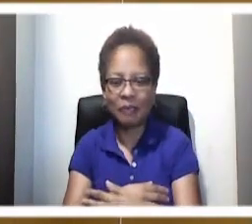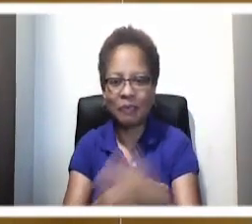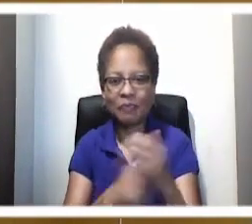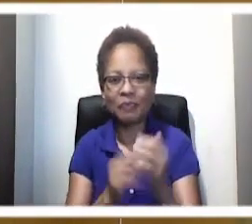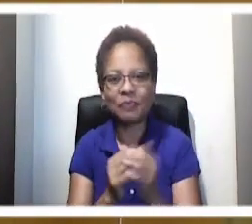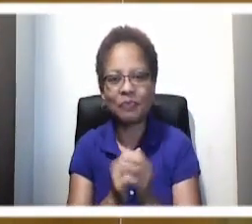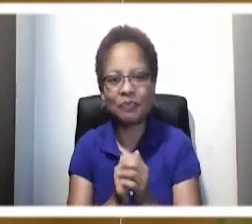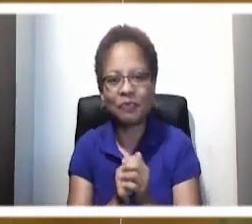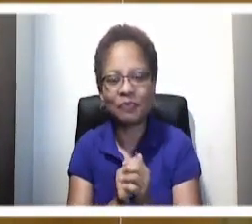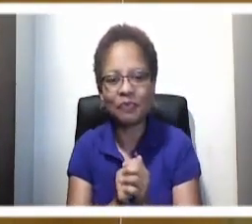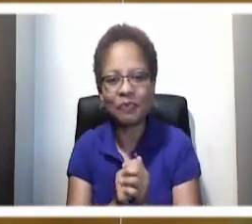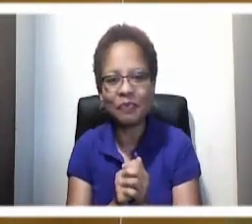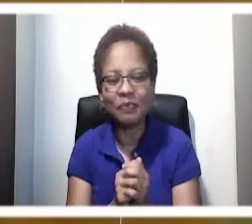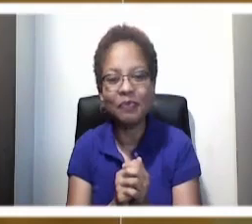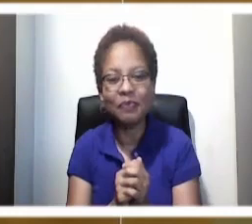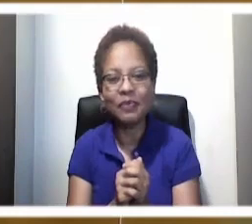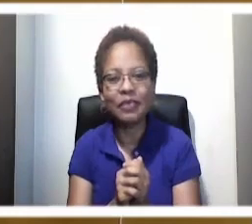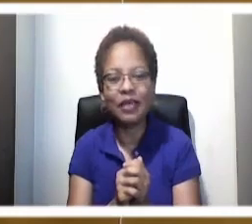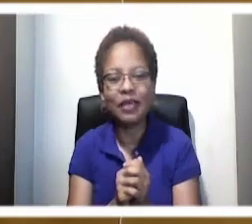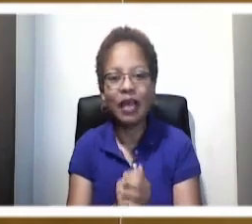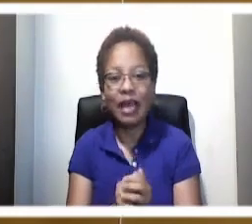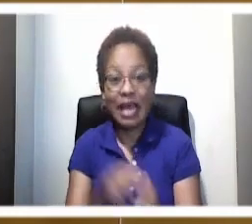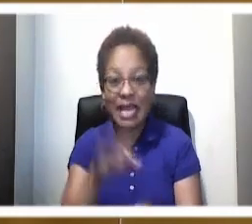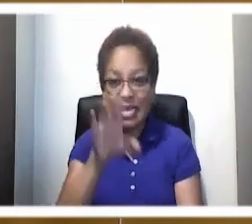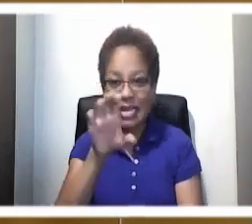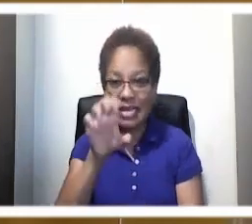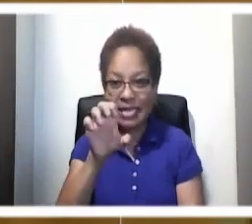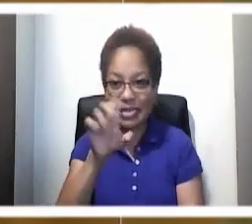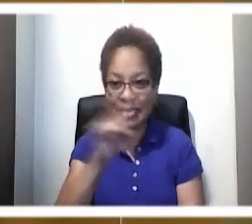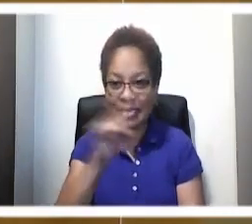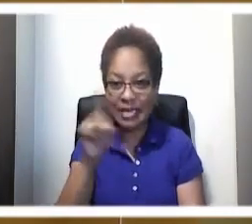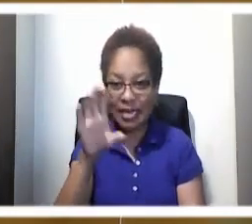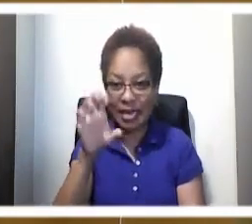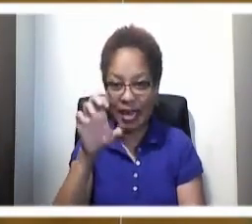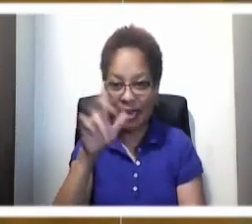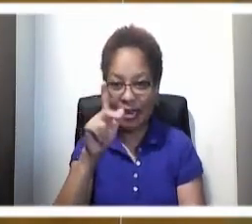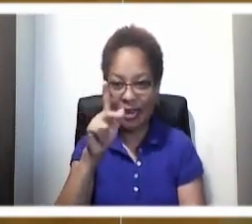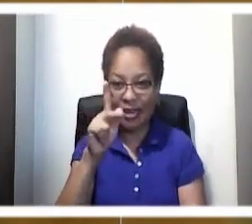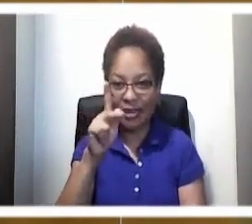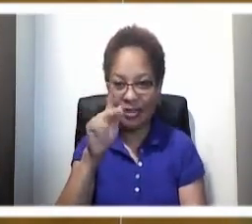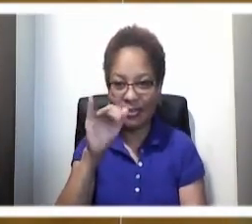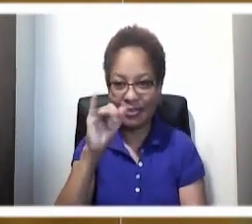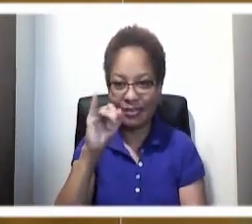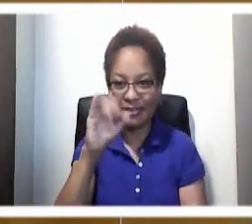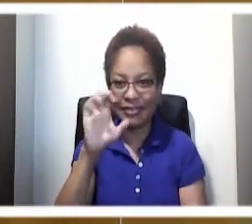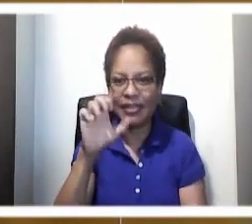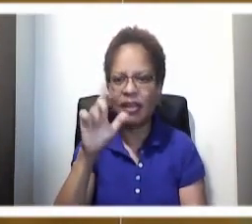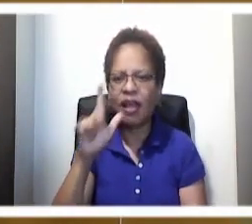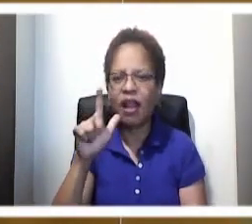small group of people that will become the source of new life